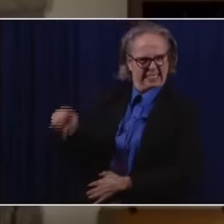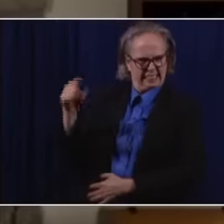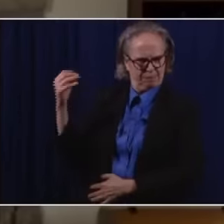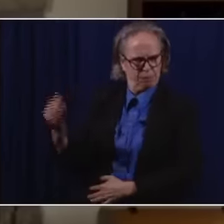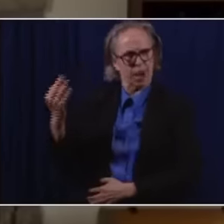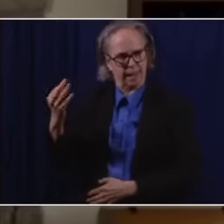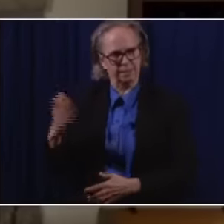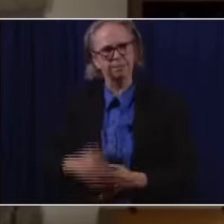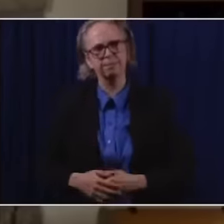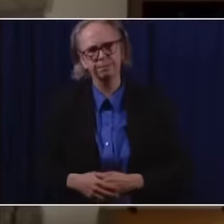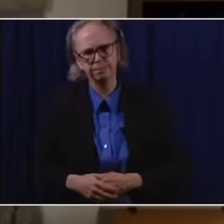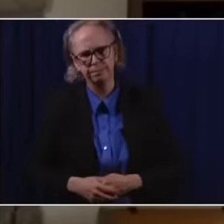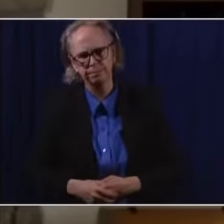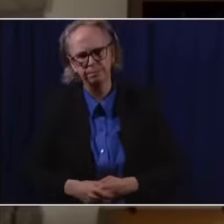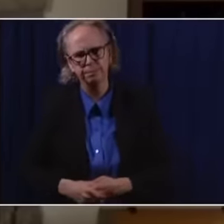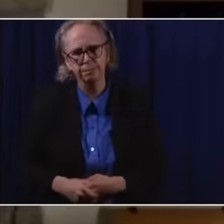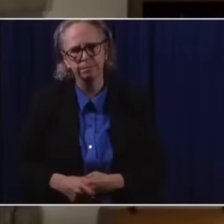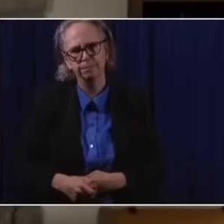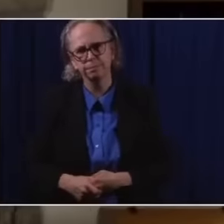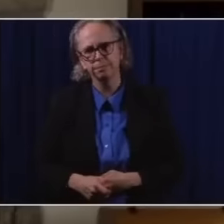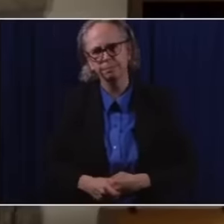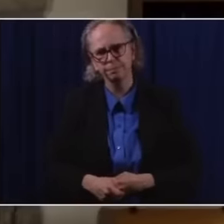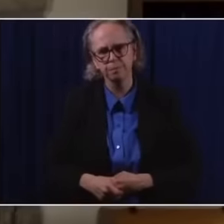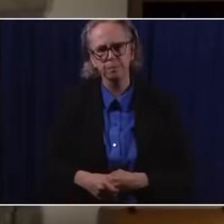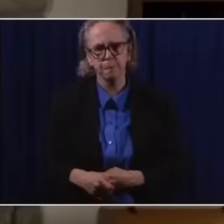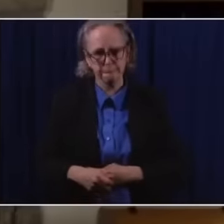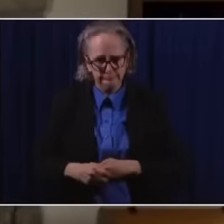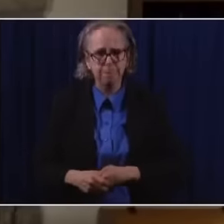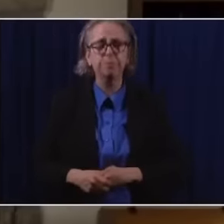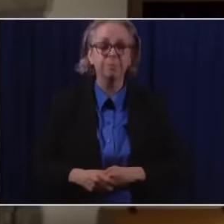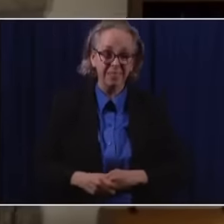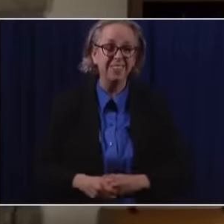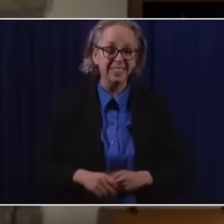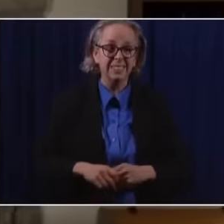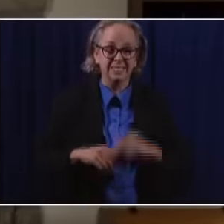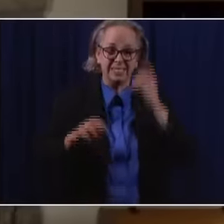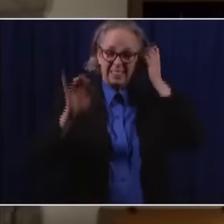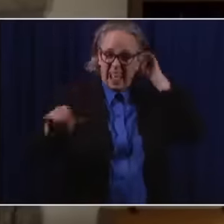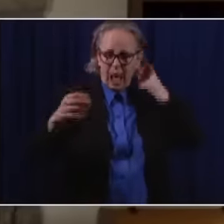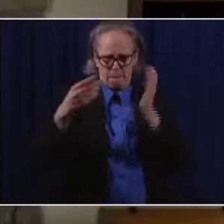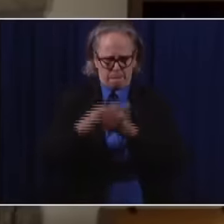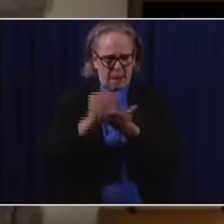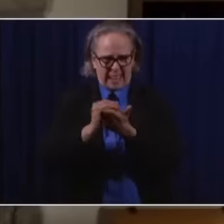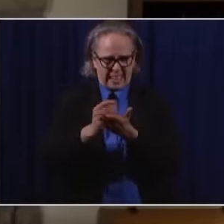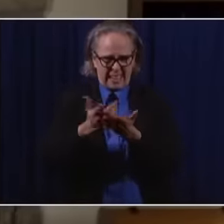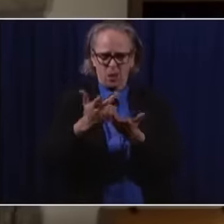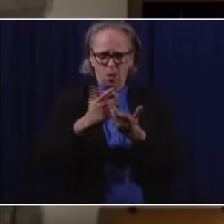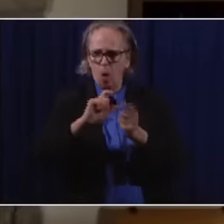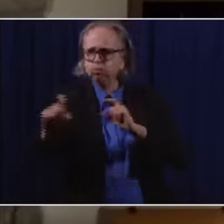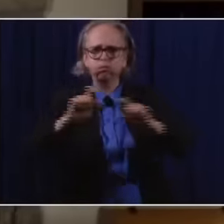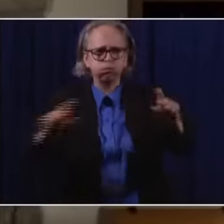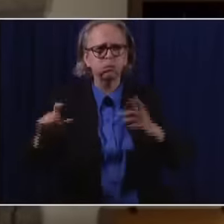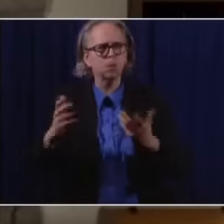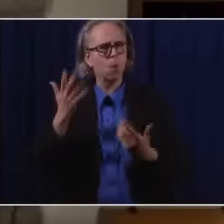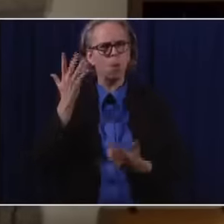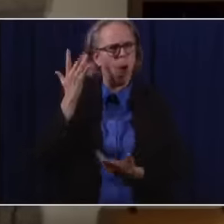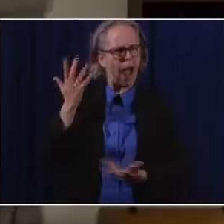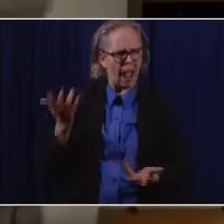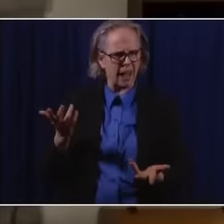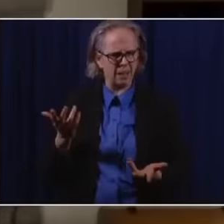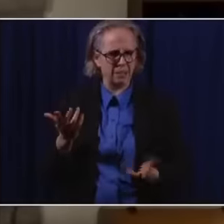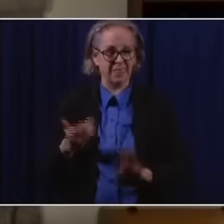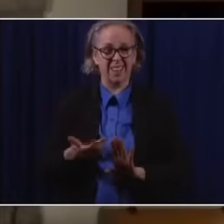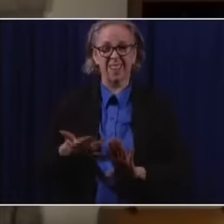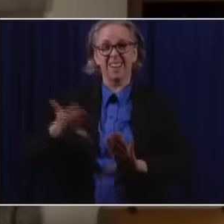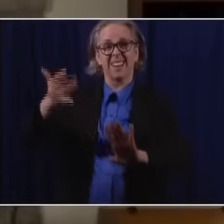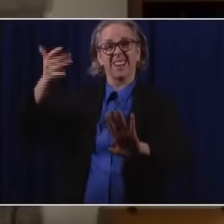state of Ohio. Distributions such as these are possible because of the strong investment returns on employer premiums,